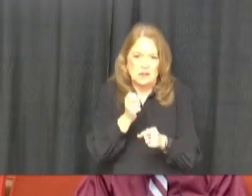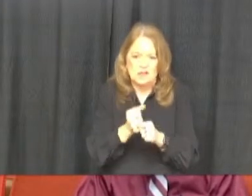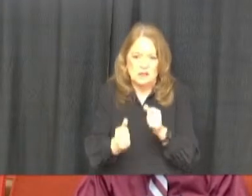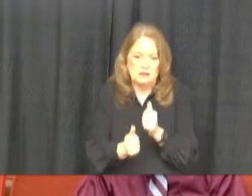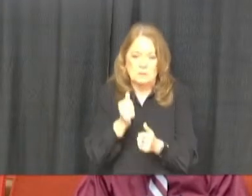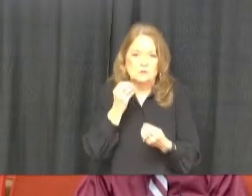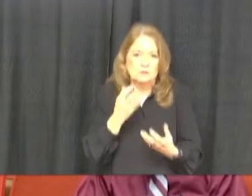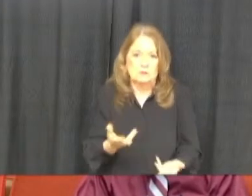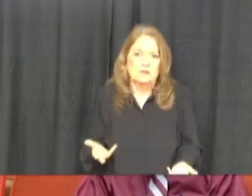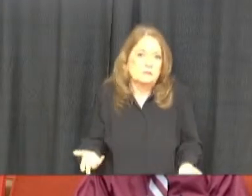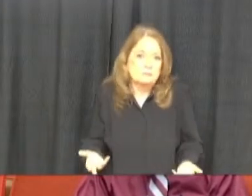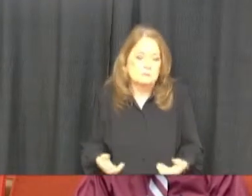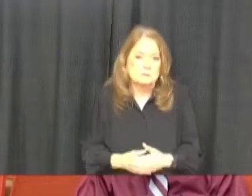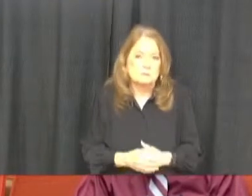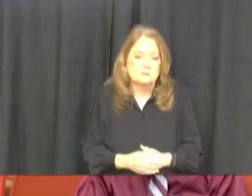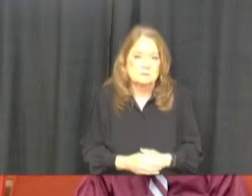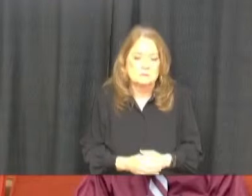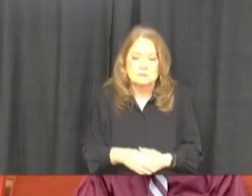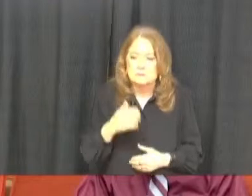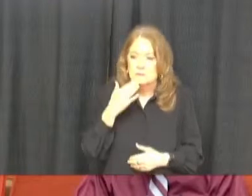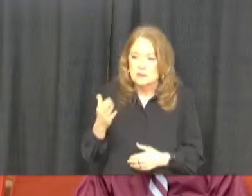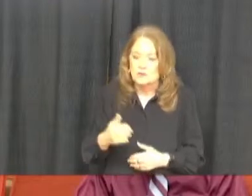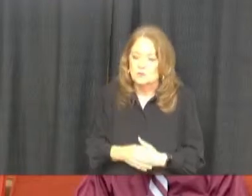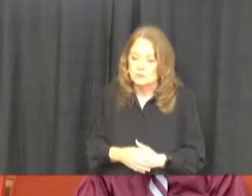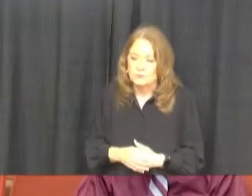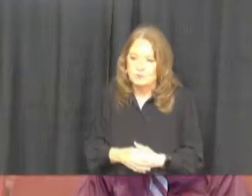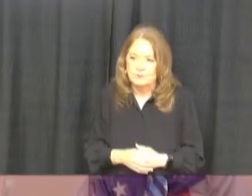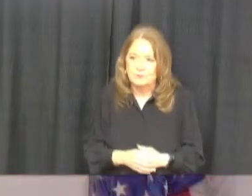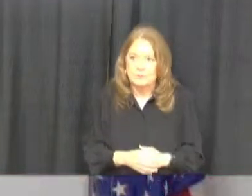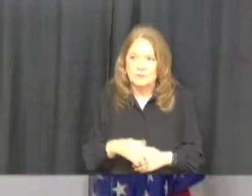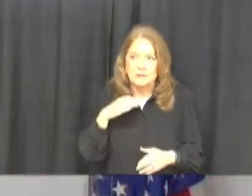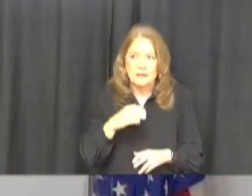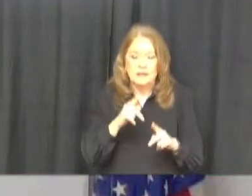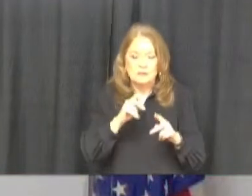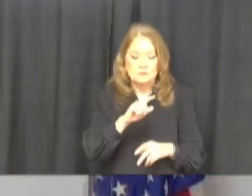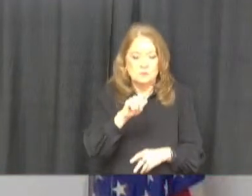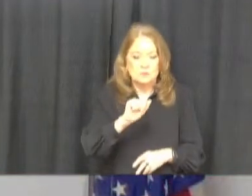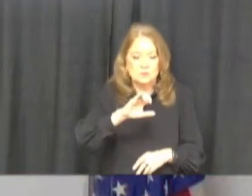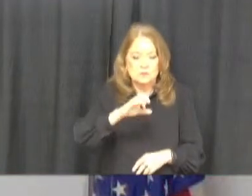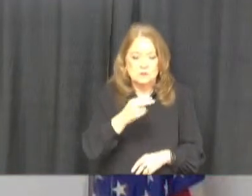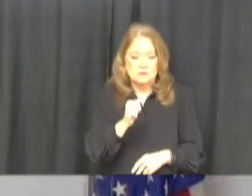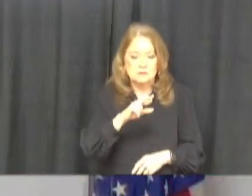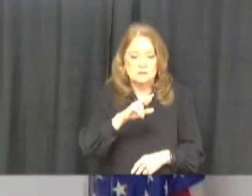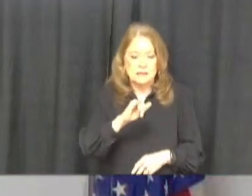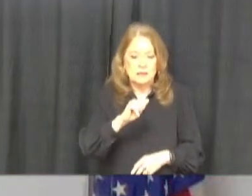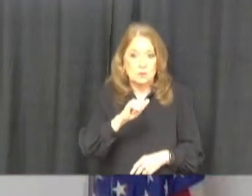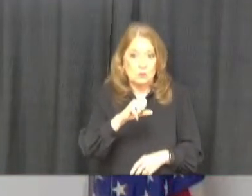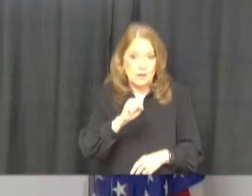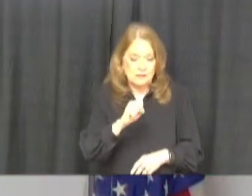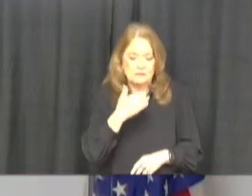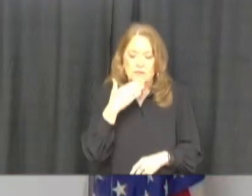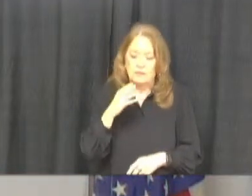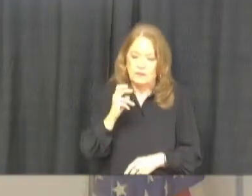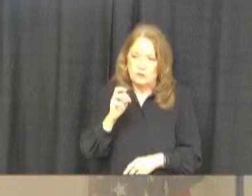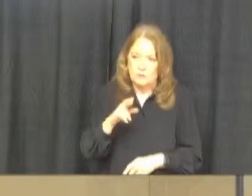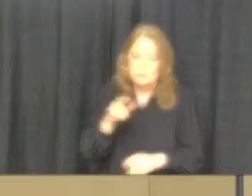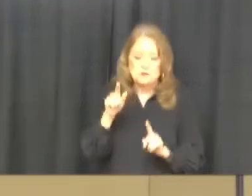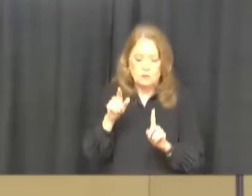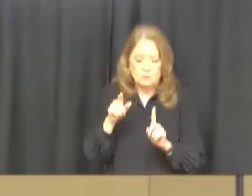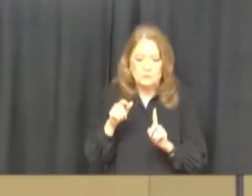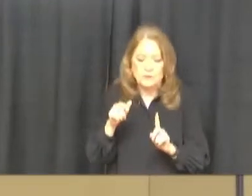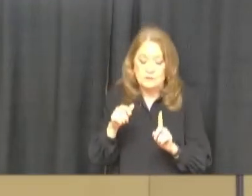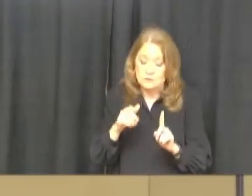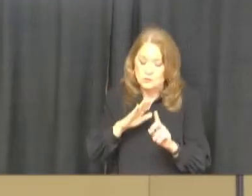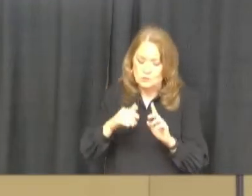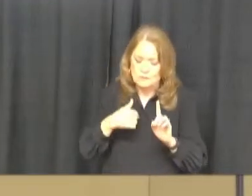most information? Thank you. Yes, Mayor. Councilperson Zacharias, you're recognized. Thank you, Mayor. So this is the other,